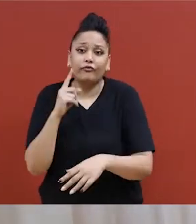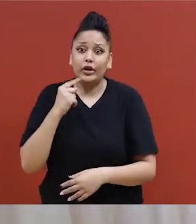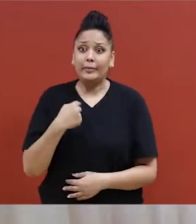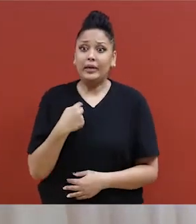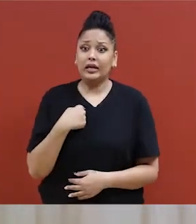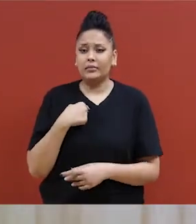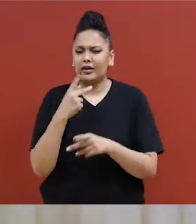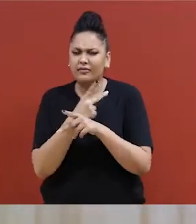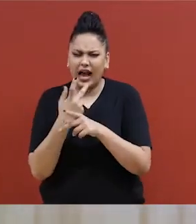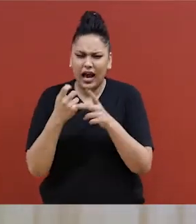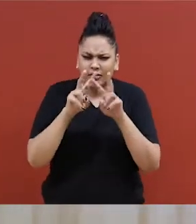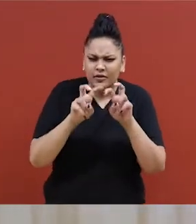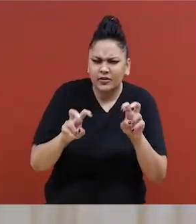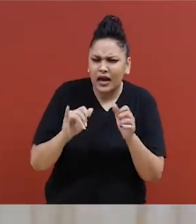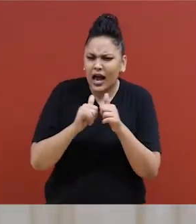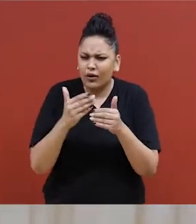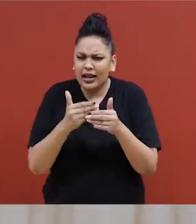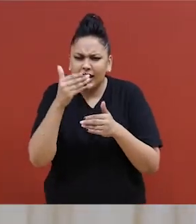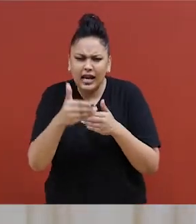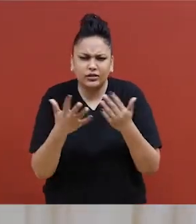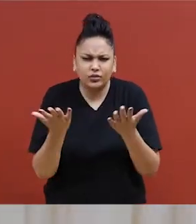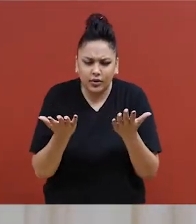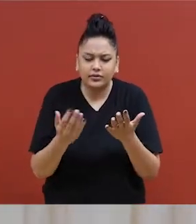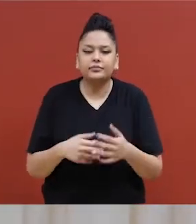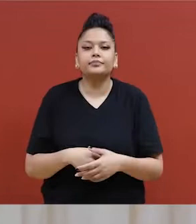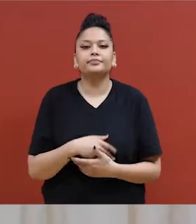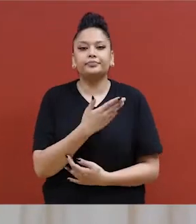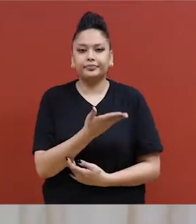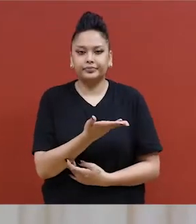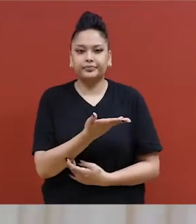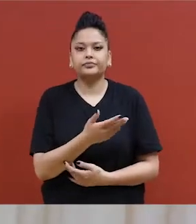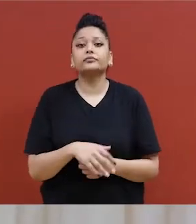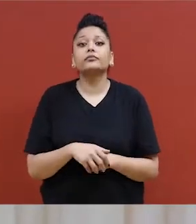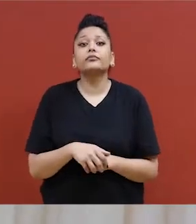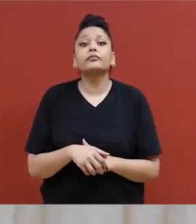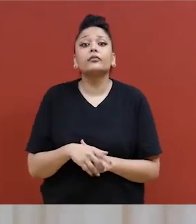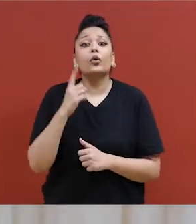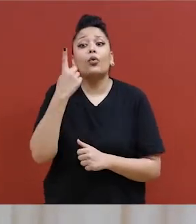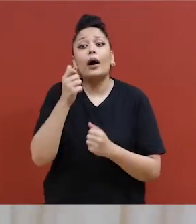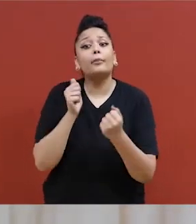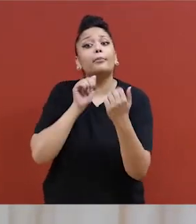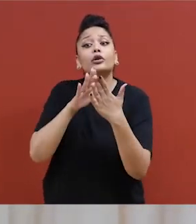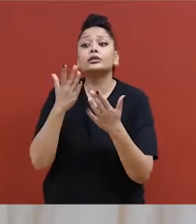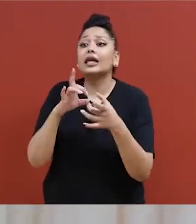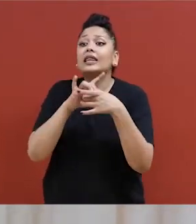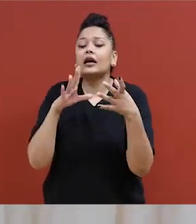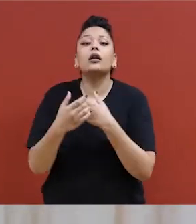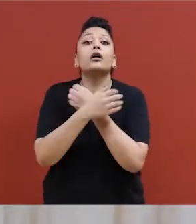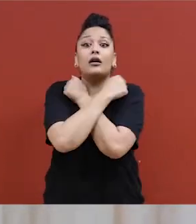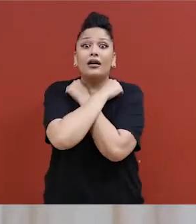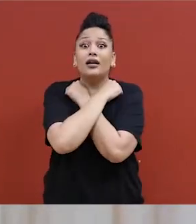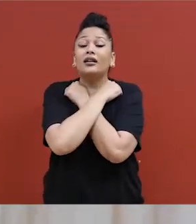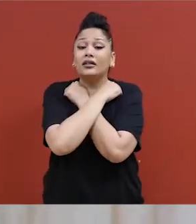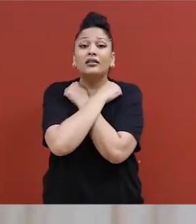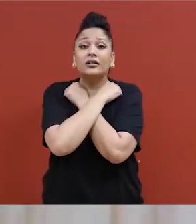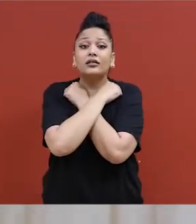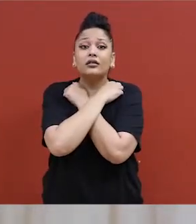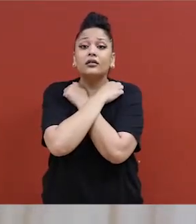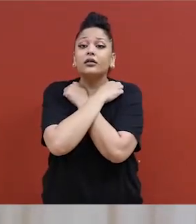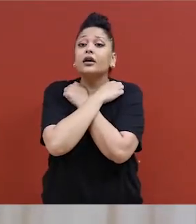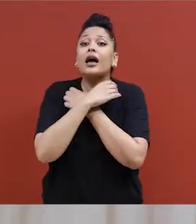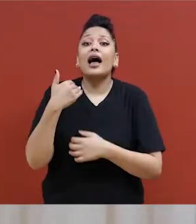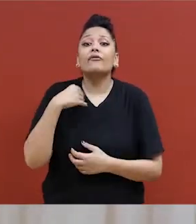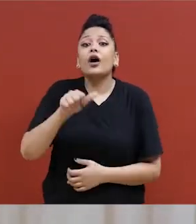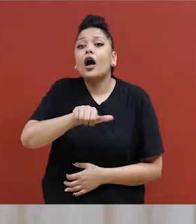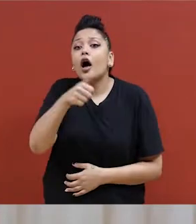time to figure out what am I going to do next. So that's one way of releasing. Let me show